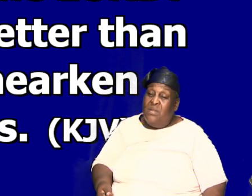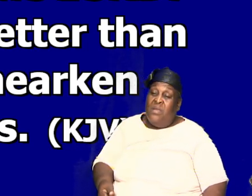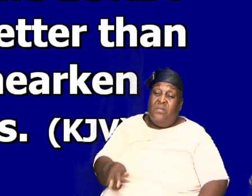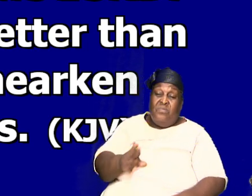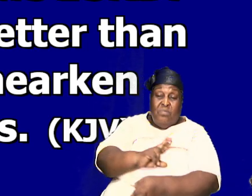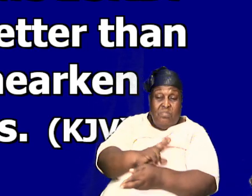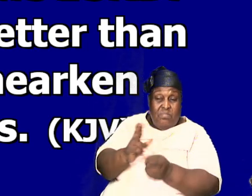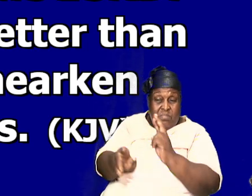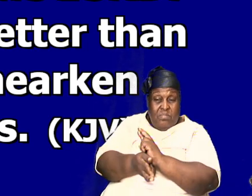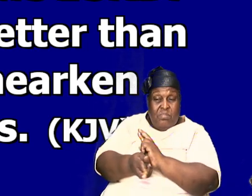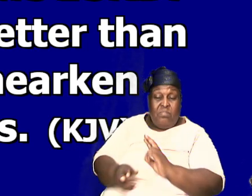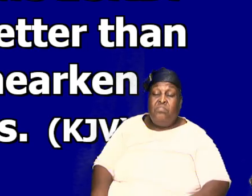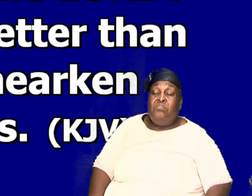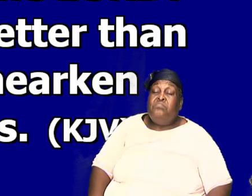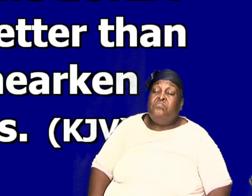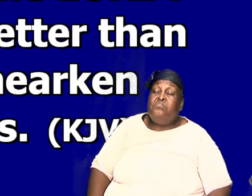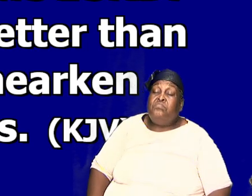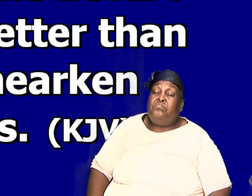repent.